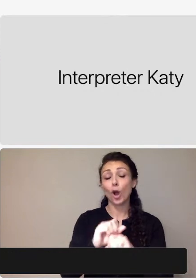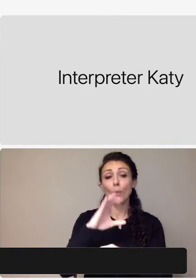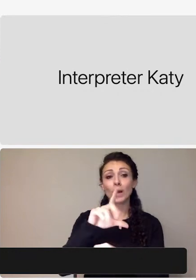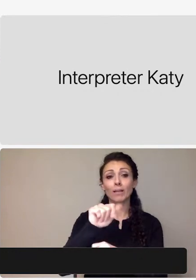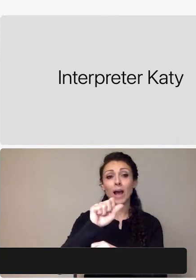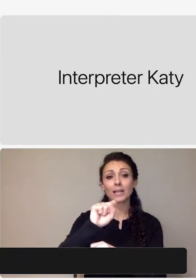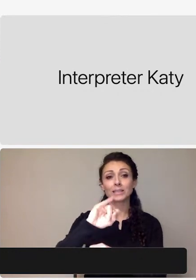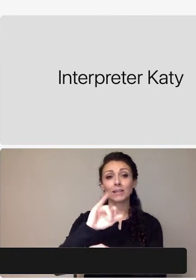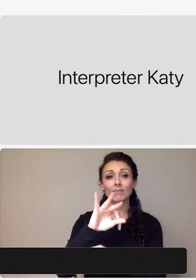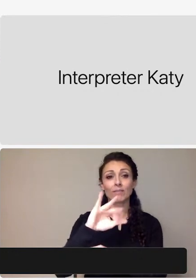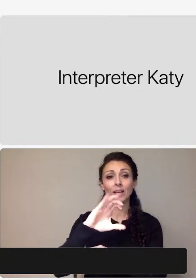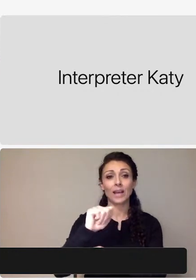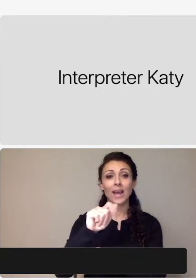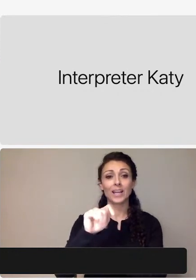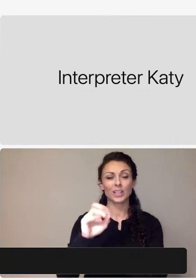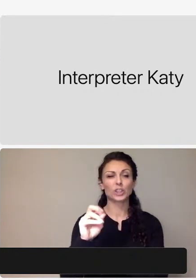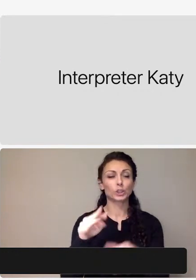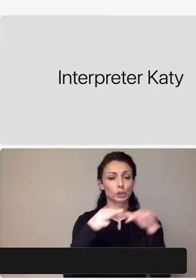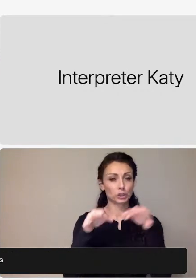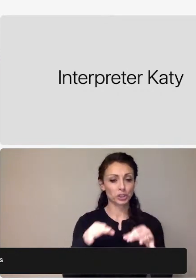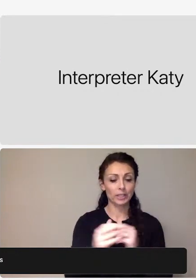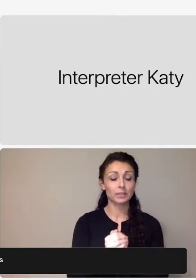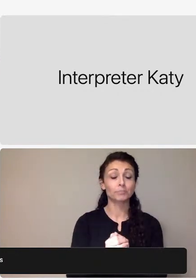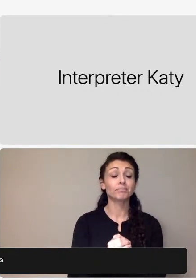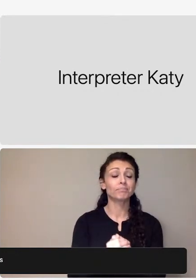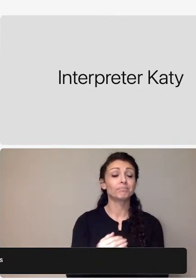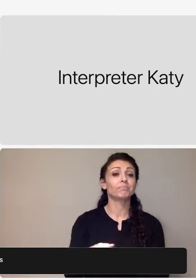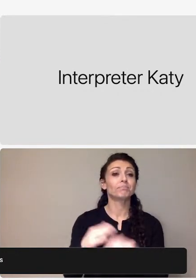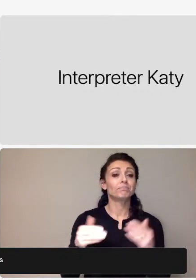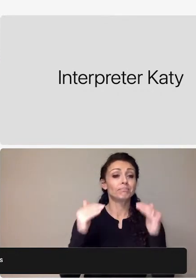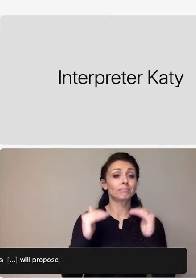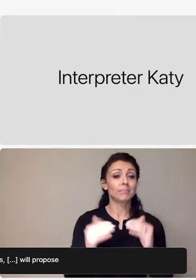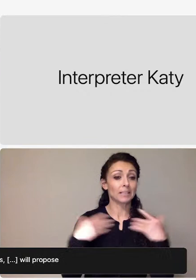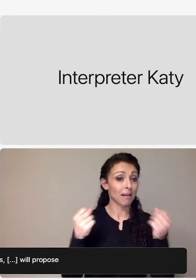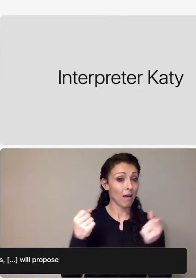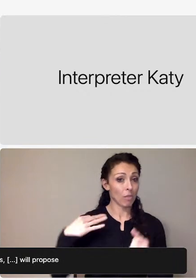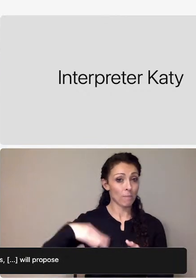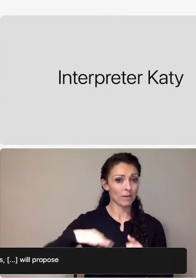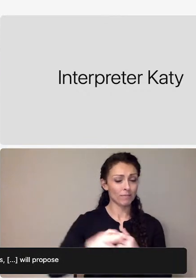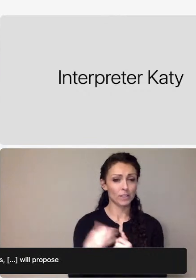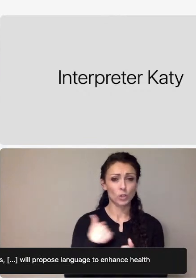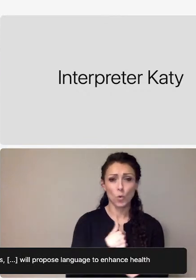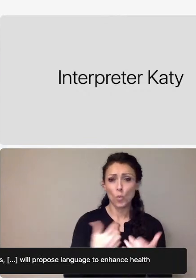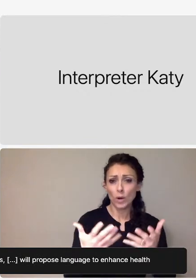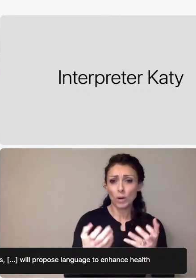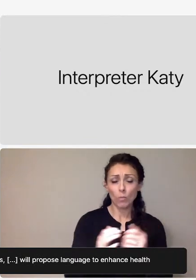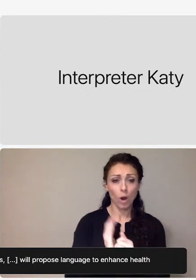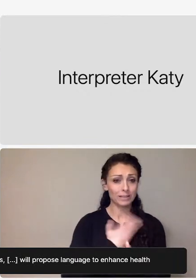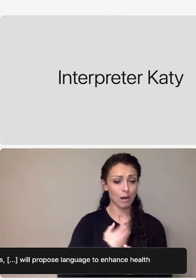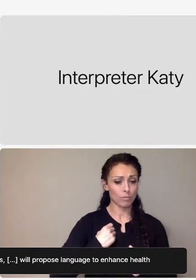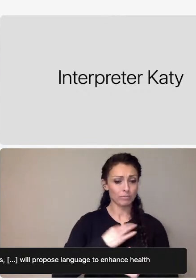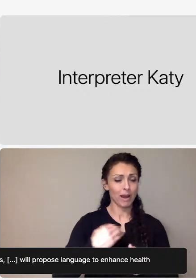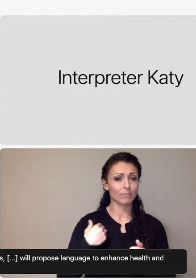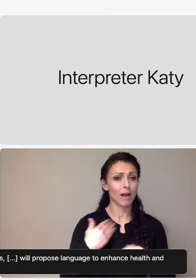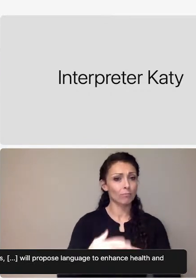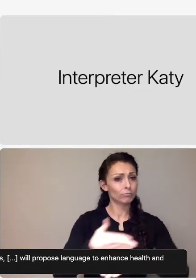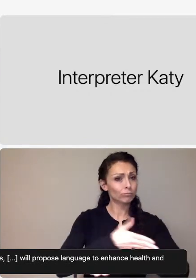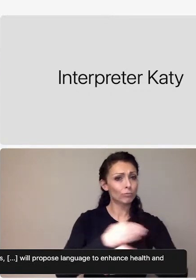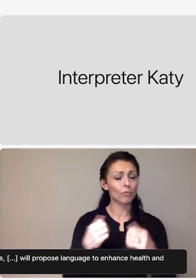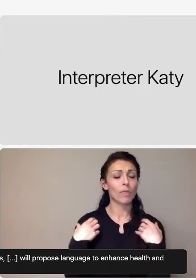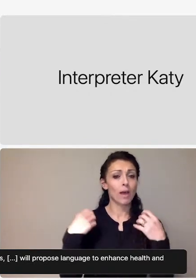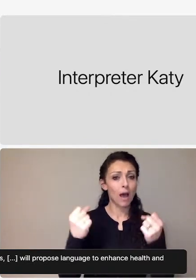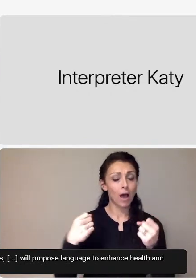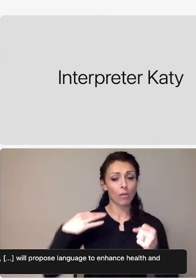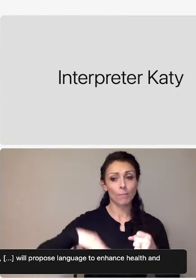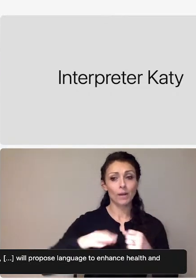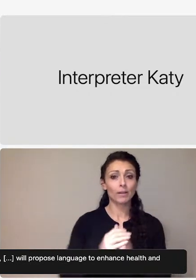8 health and welfare benefits csu will propose language to enhance the health and welfare benefits of bargaining unit members corresponding with the district's ability to